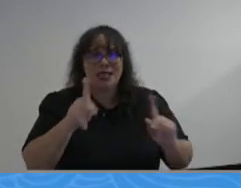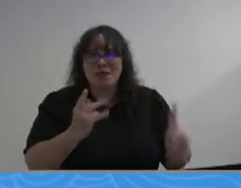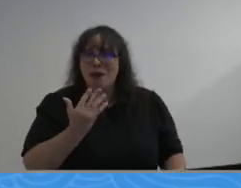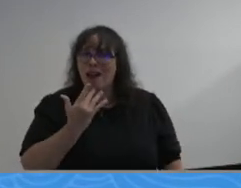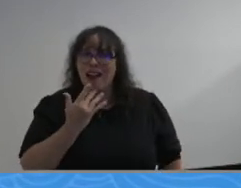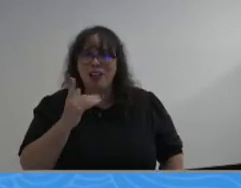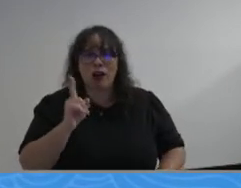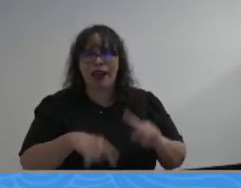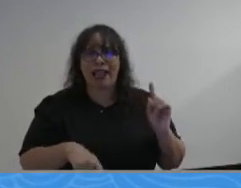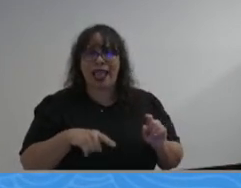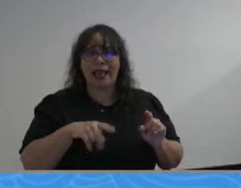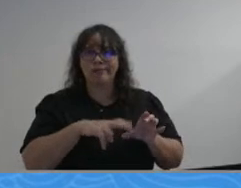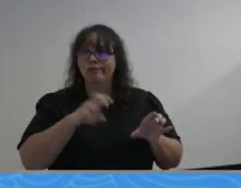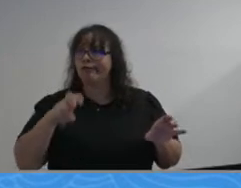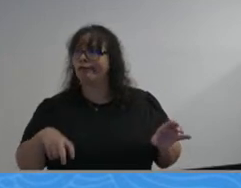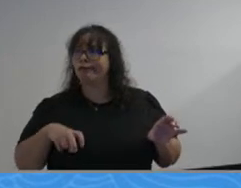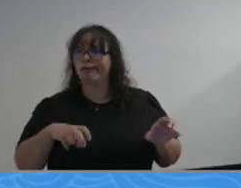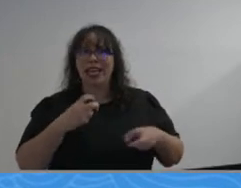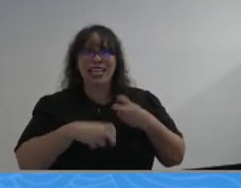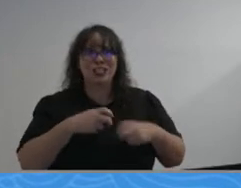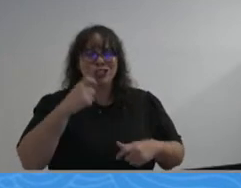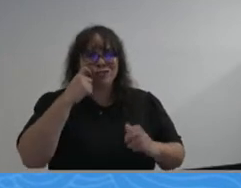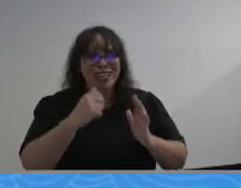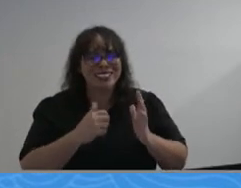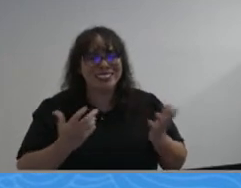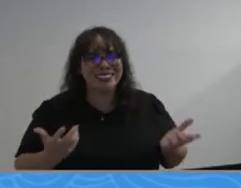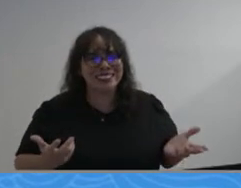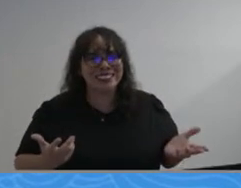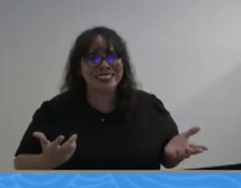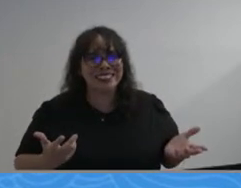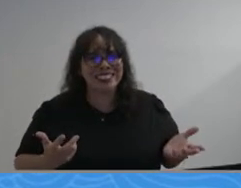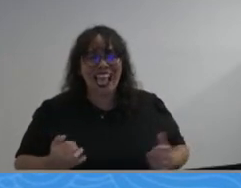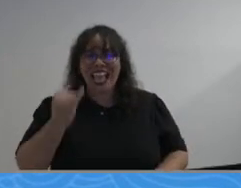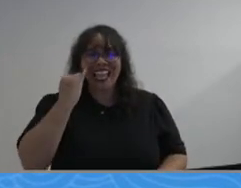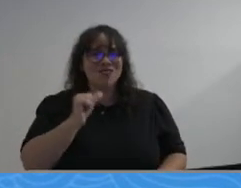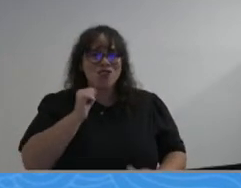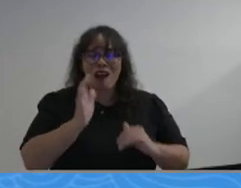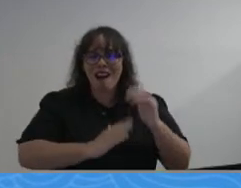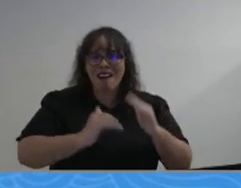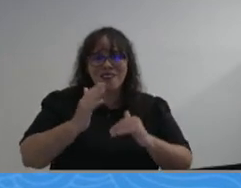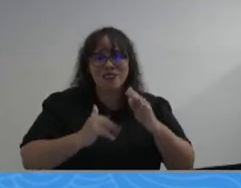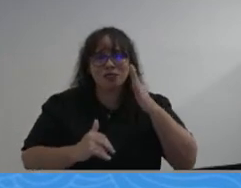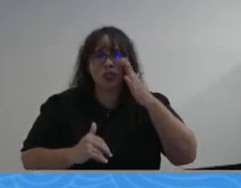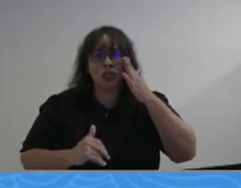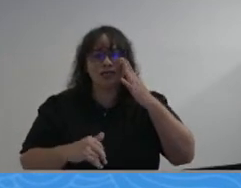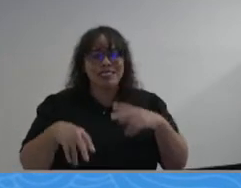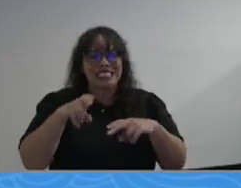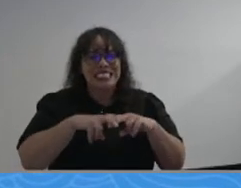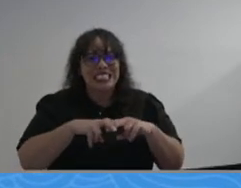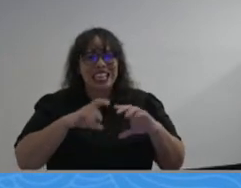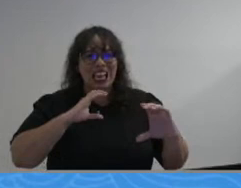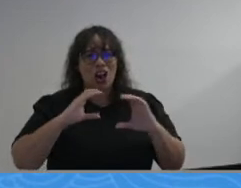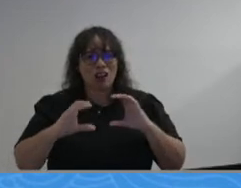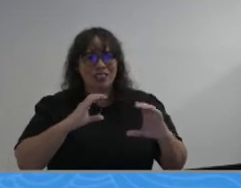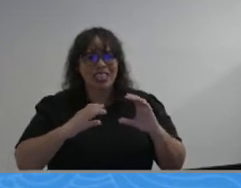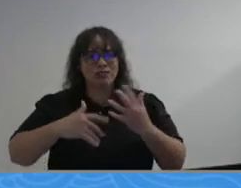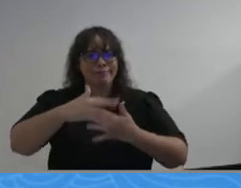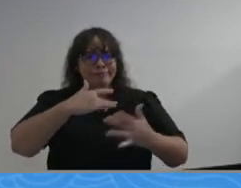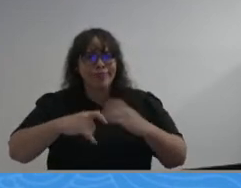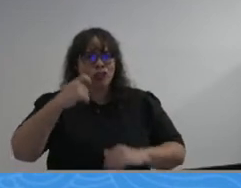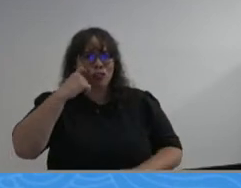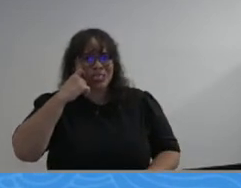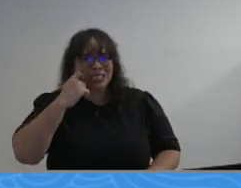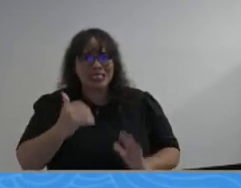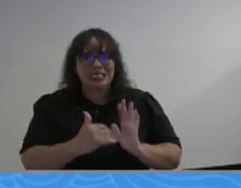cannot tap out when it comes to issues of race and racism. And I tell folks, if you are uncomfortable, and just sitting in a conversation around